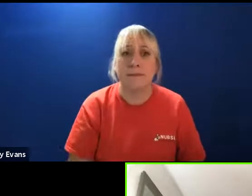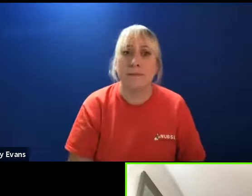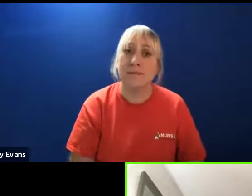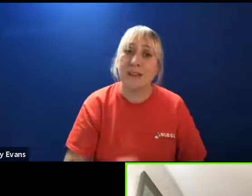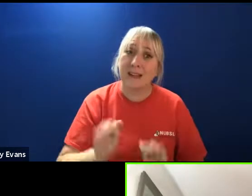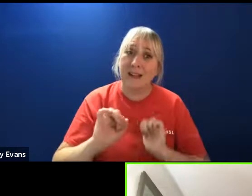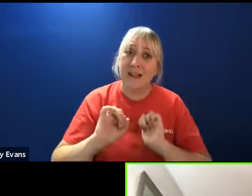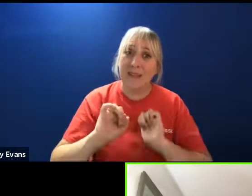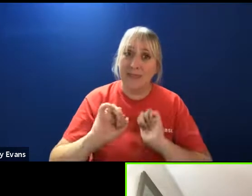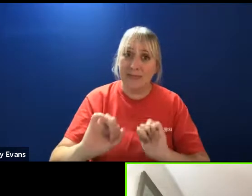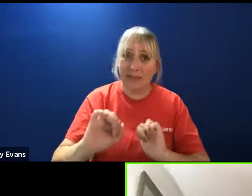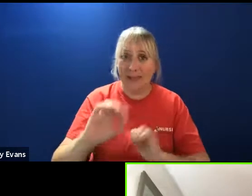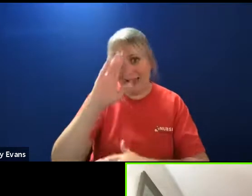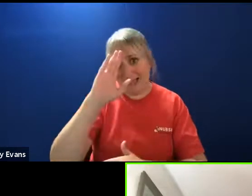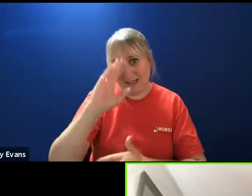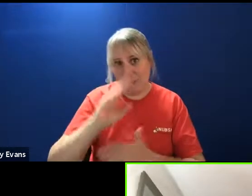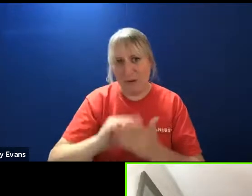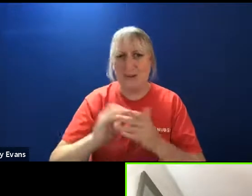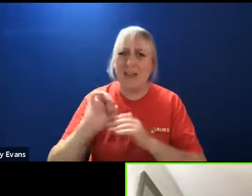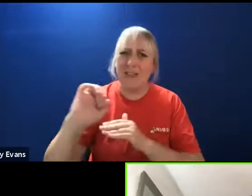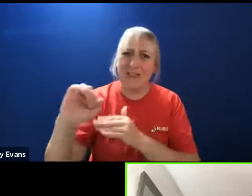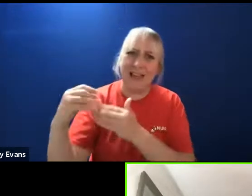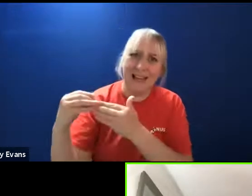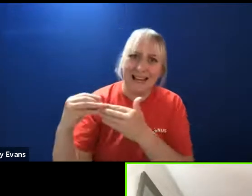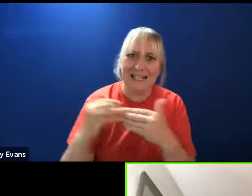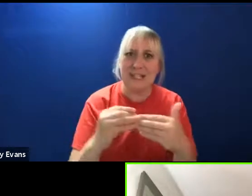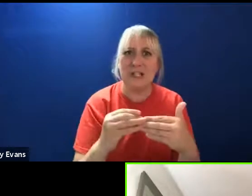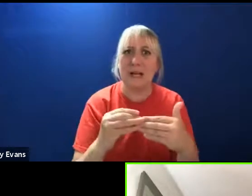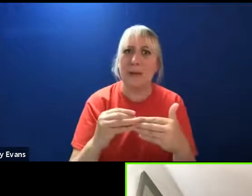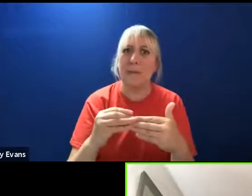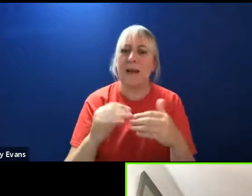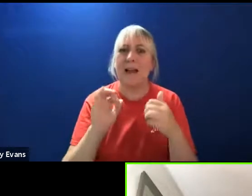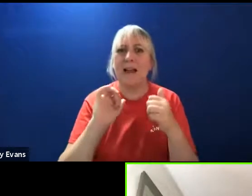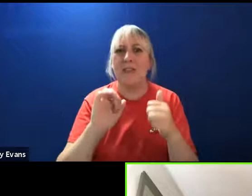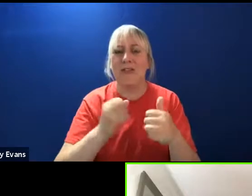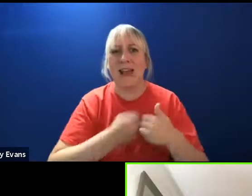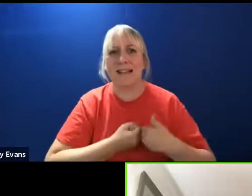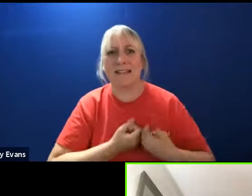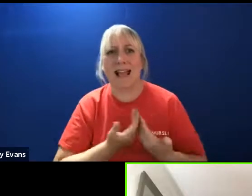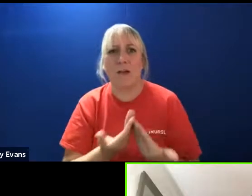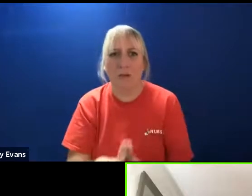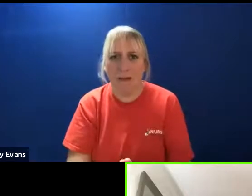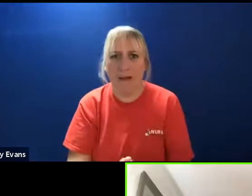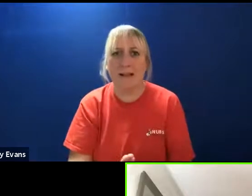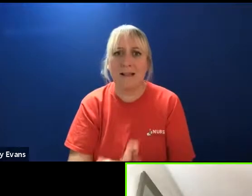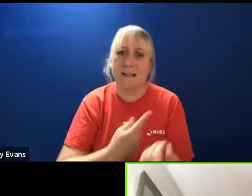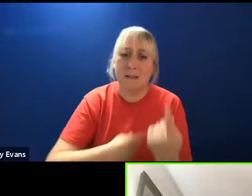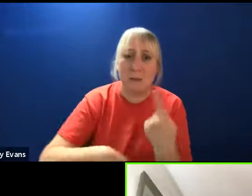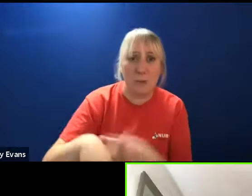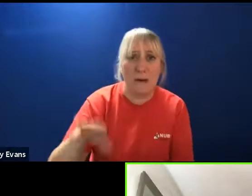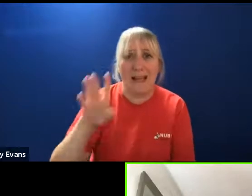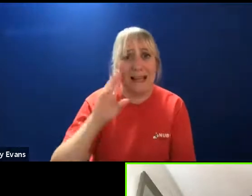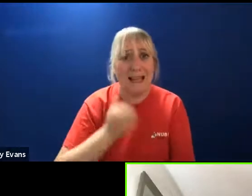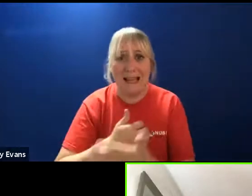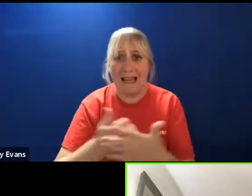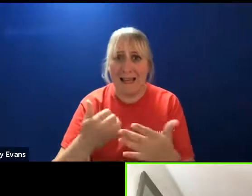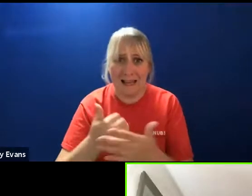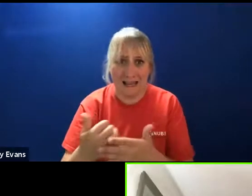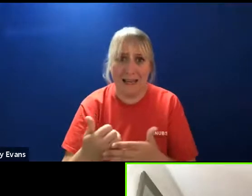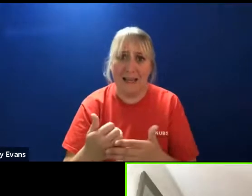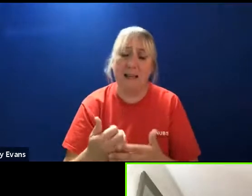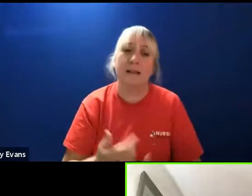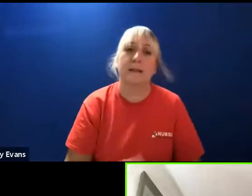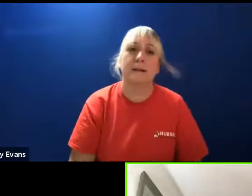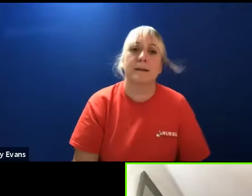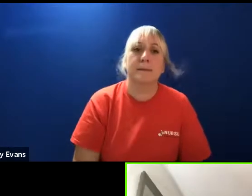experiences, whose leadership, whose sacrifices we all hear and talk about. But what I was really interested